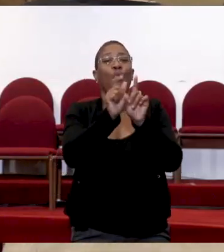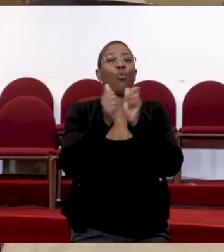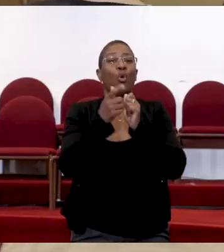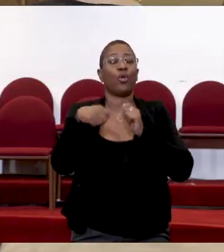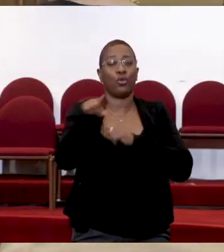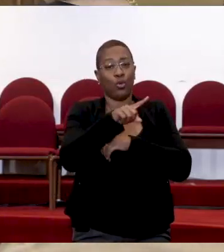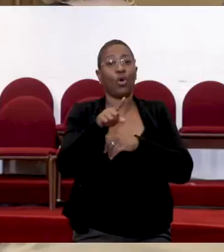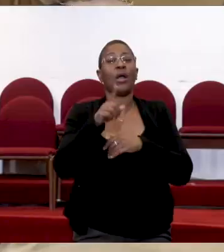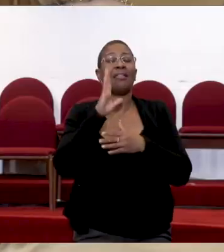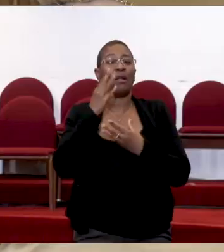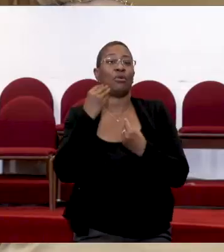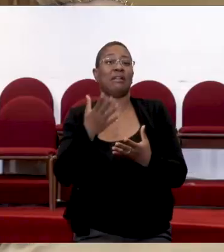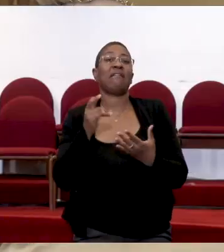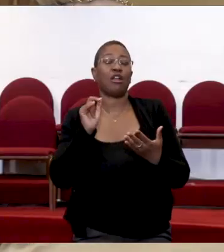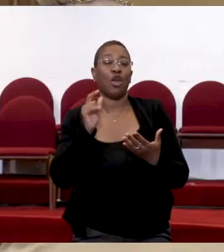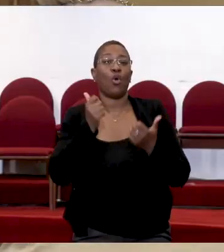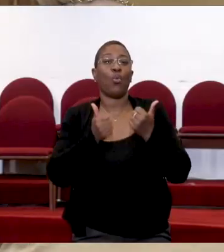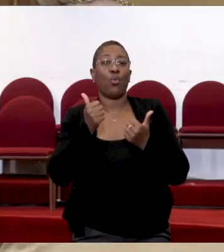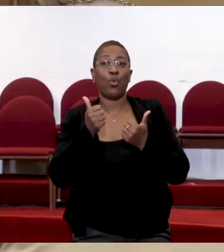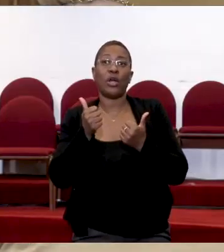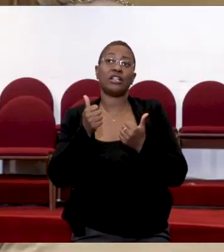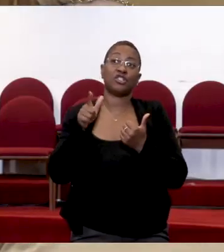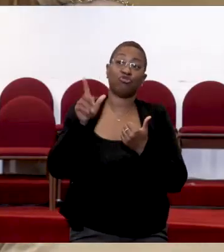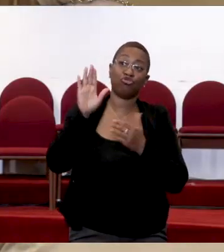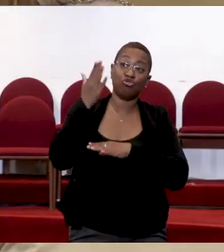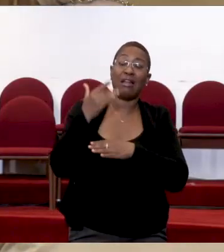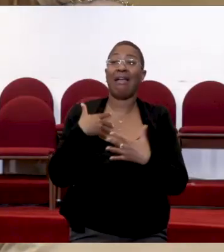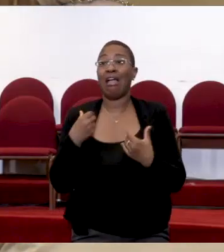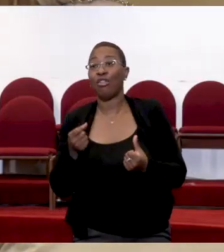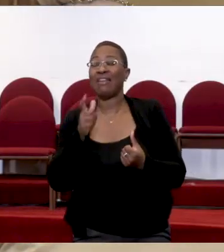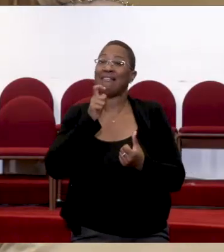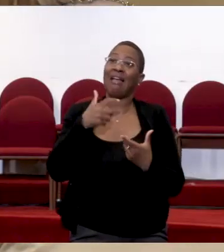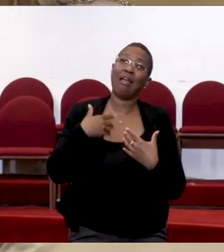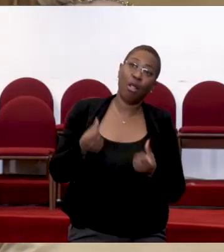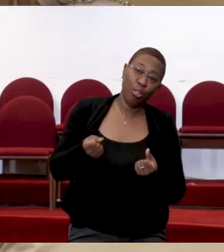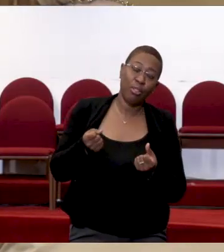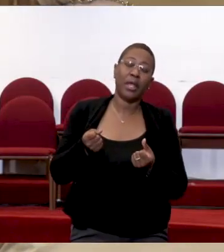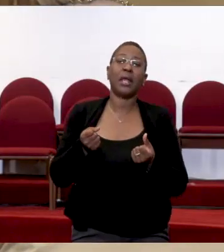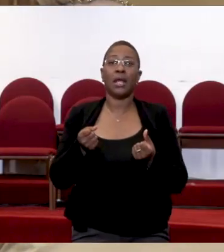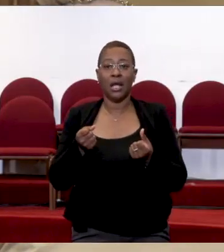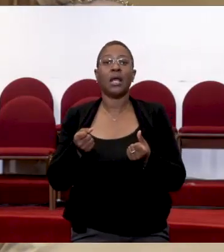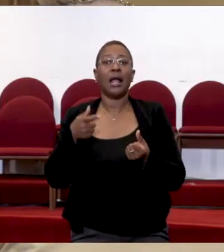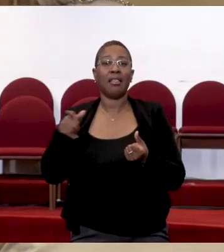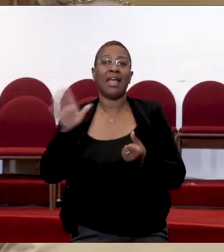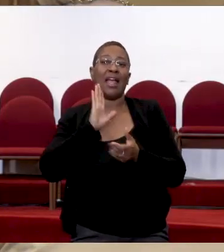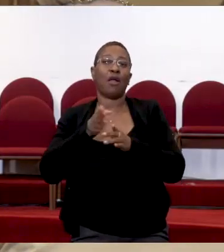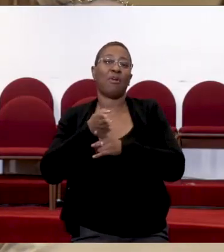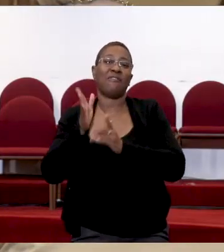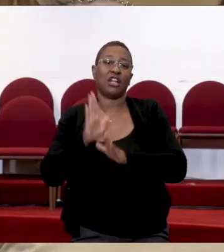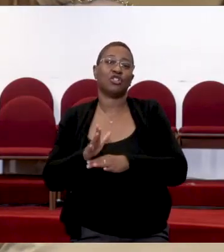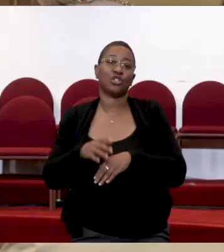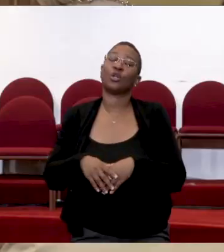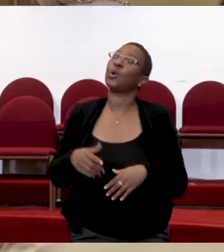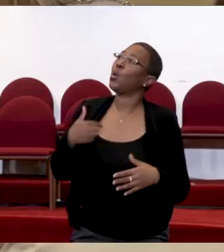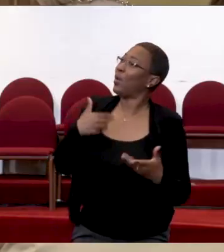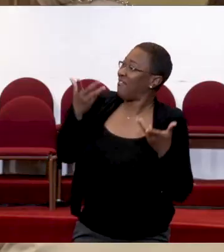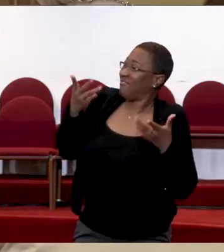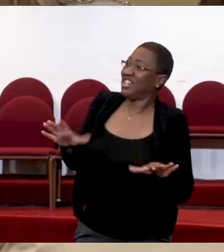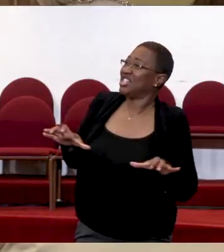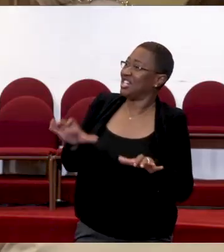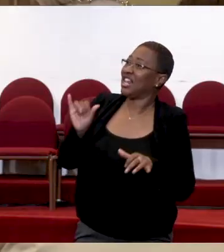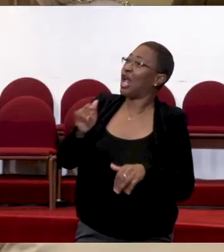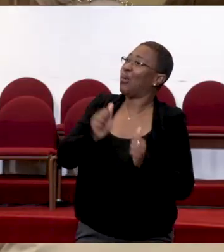and they will tell you the tree's healthy, the tree's not healthy, and they're just professionals. They'll